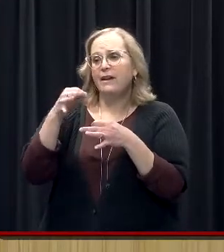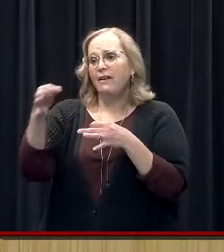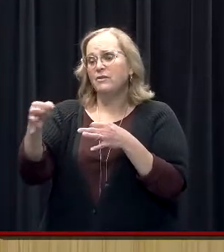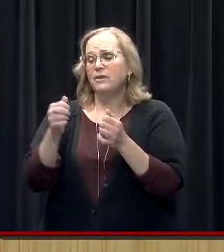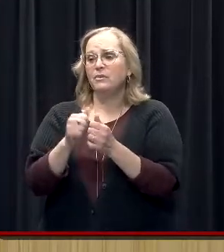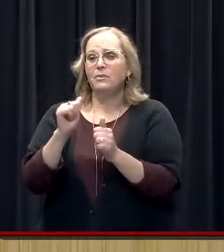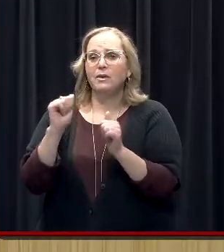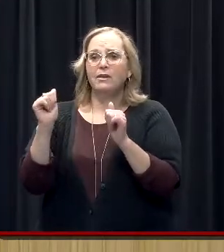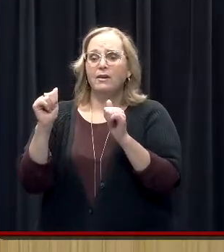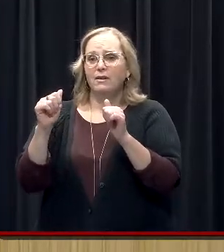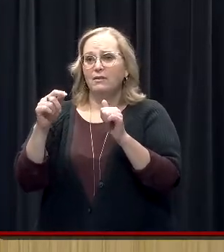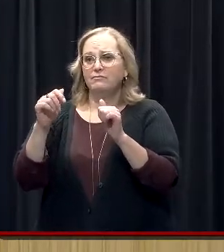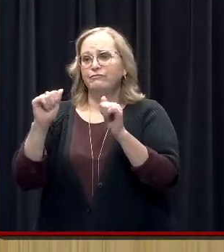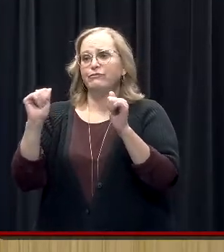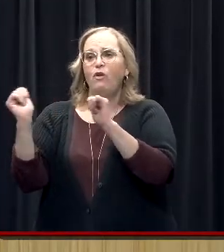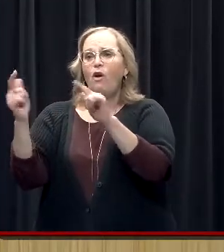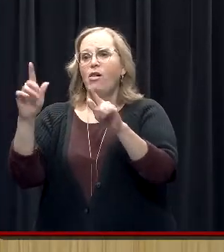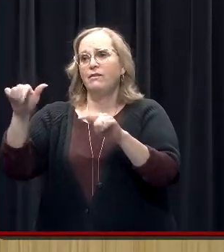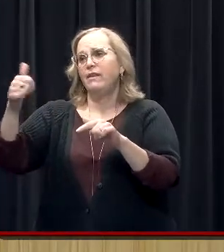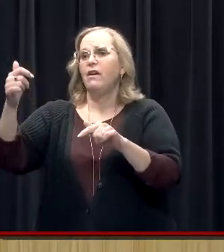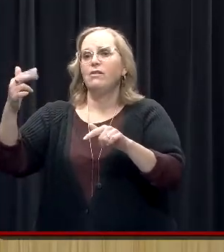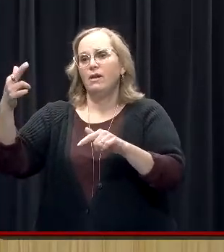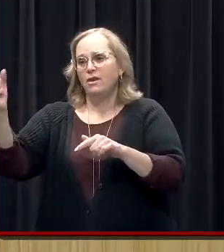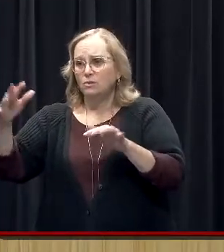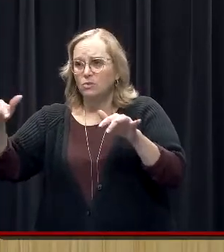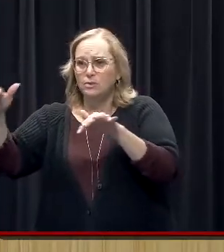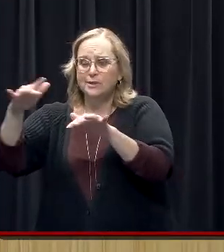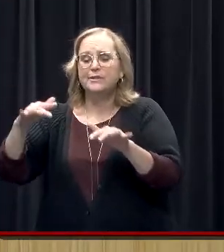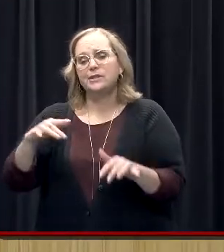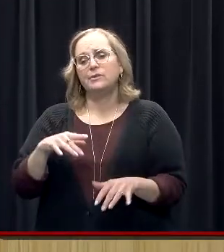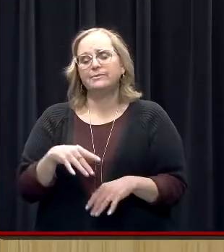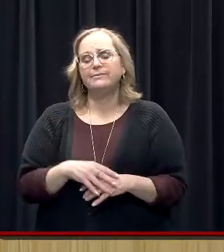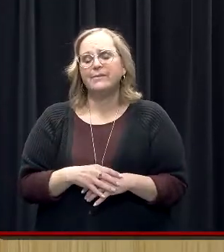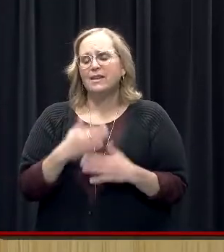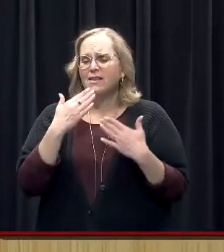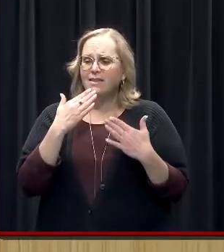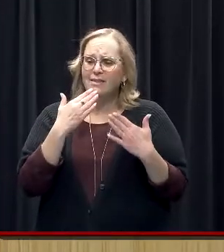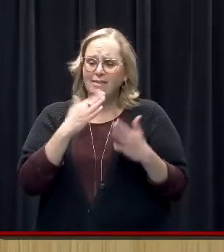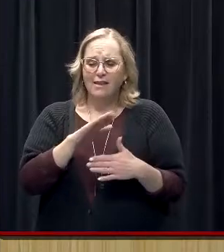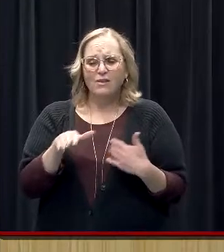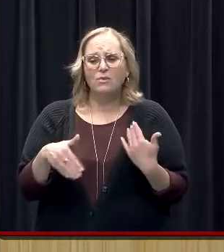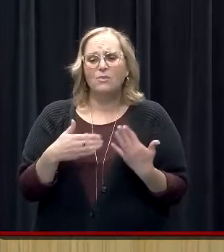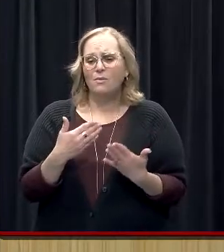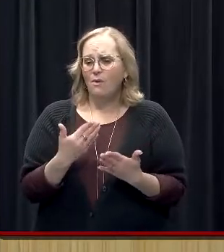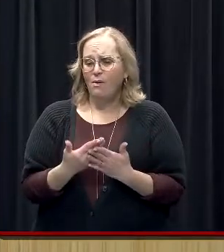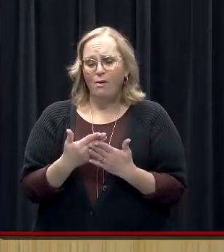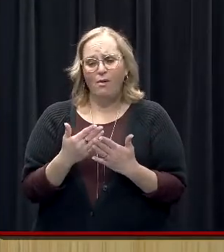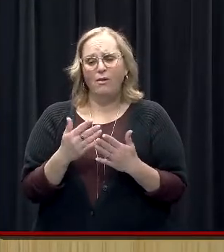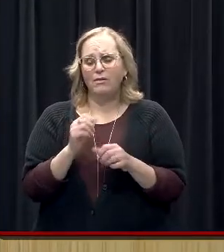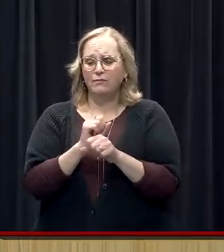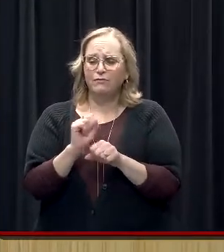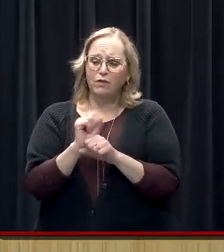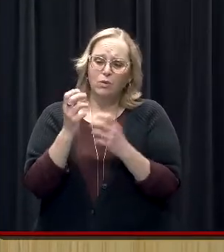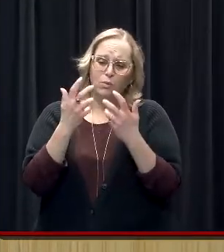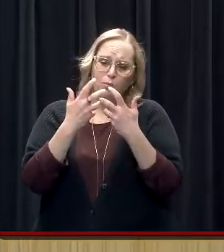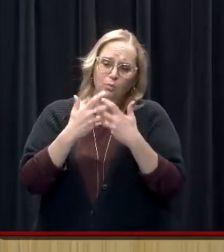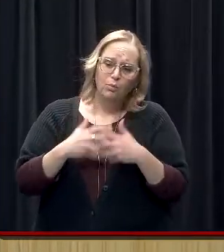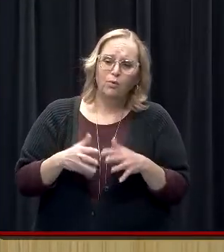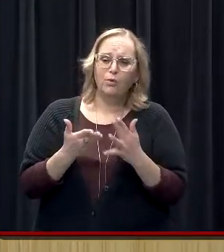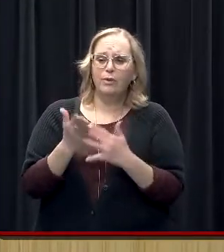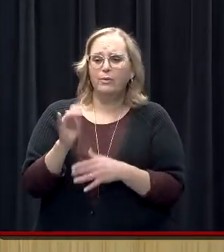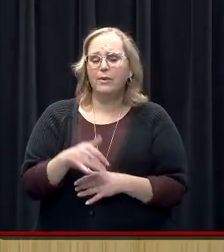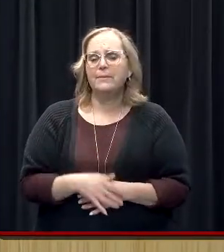all of the other schools. So thank you all for working through that.